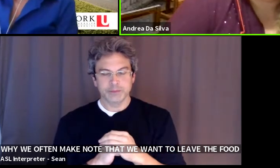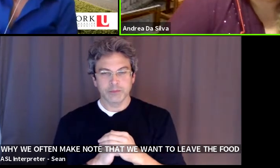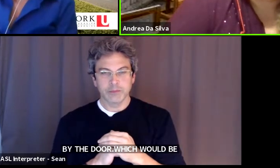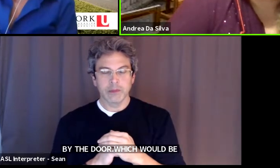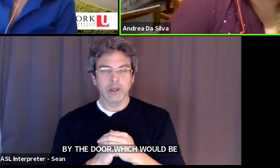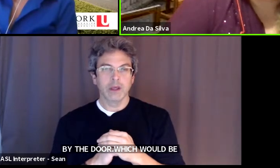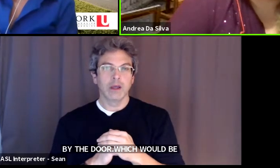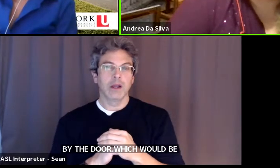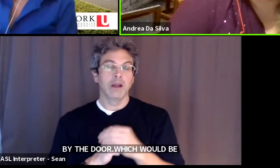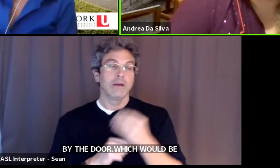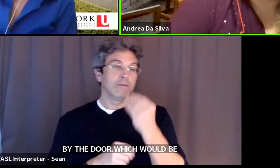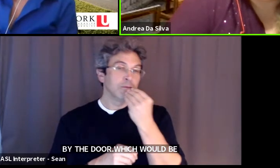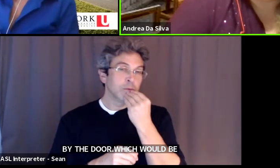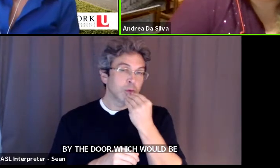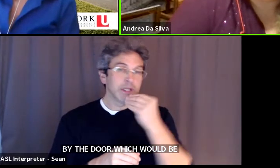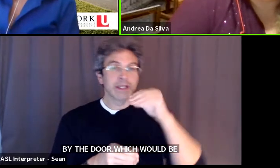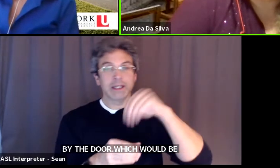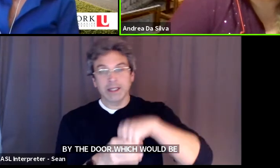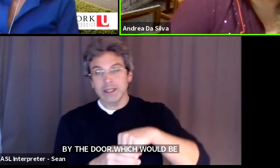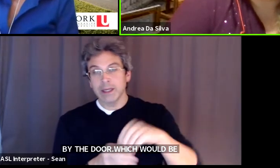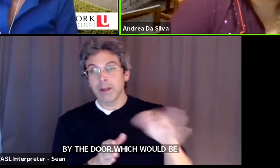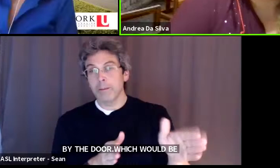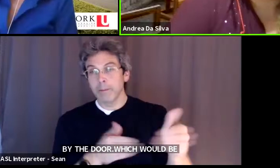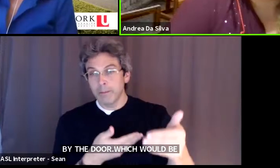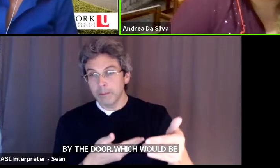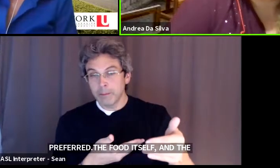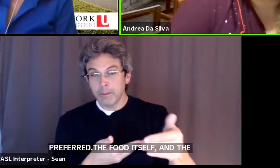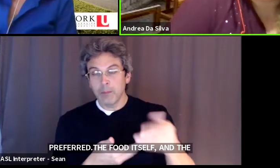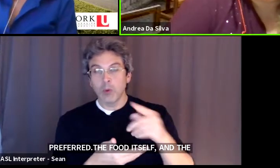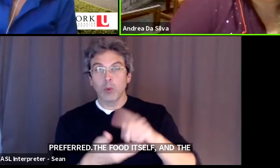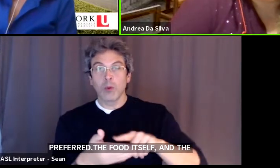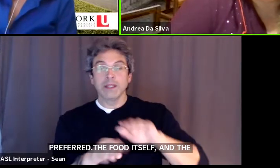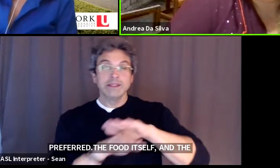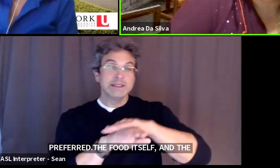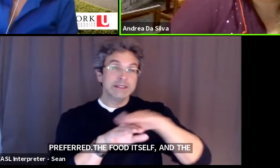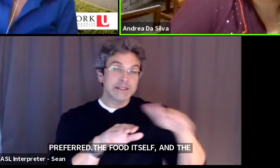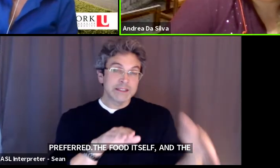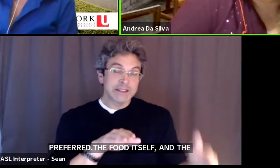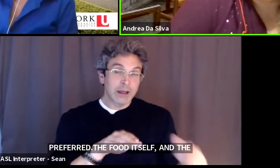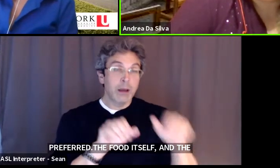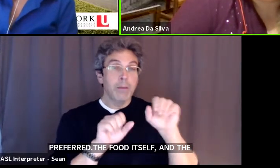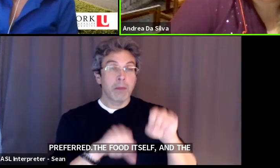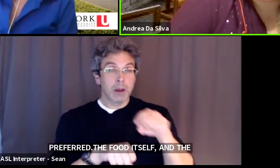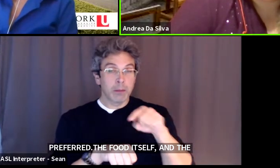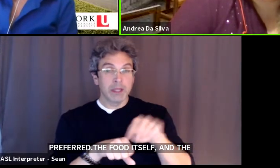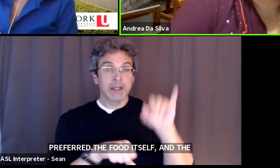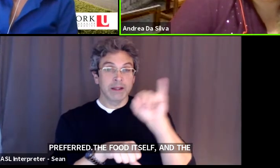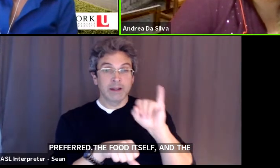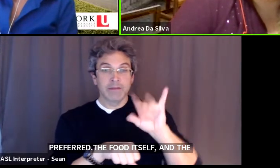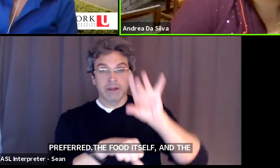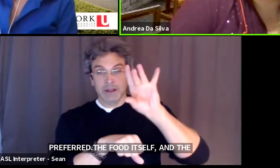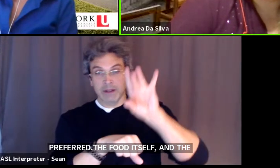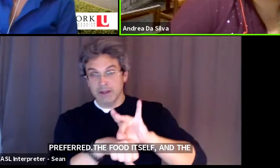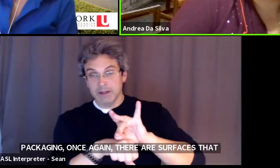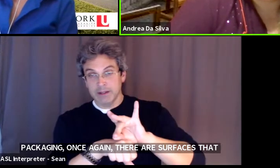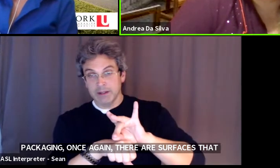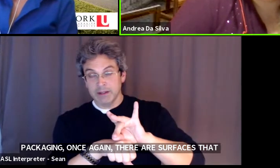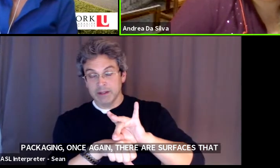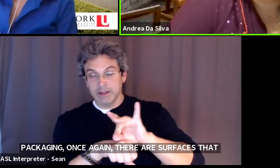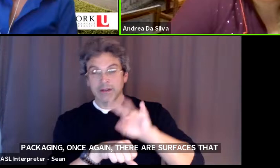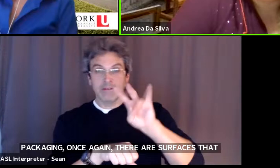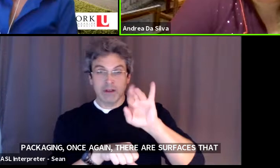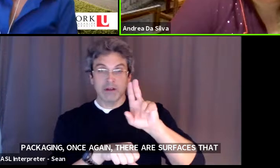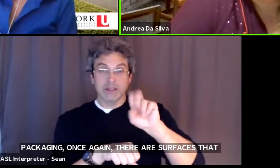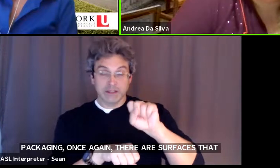packaging, um, once again, there are surfaces that may keep that the virus sits on for up